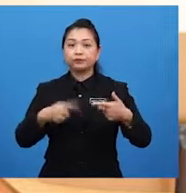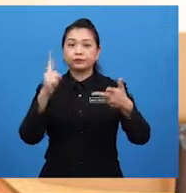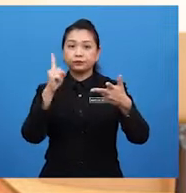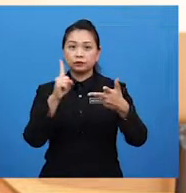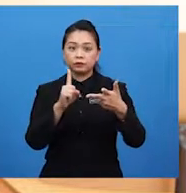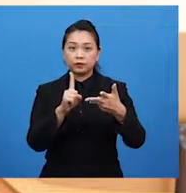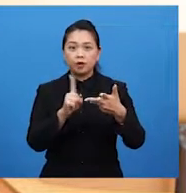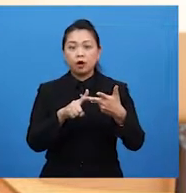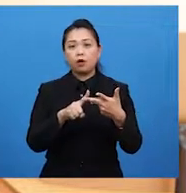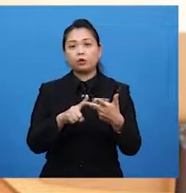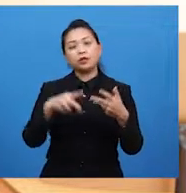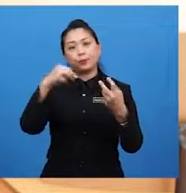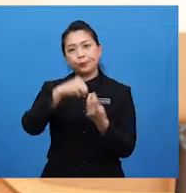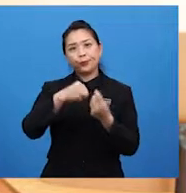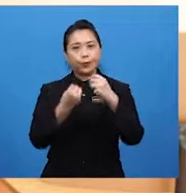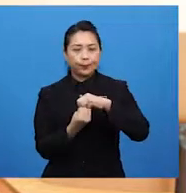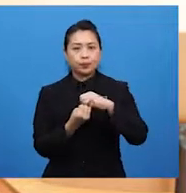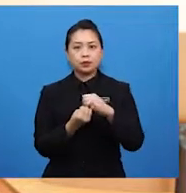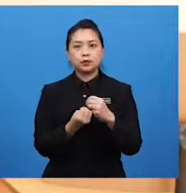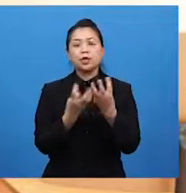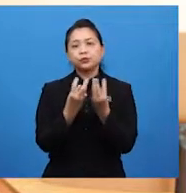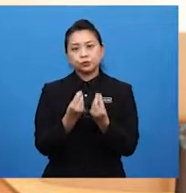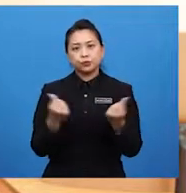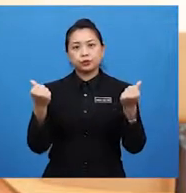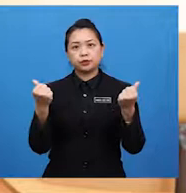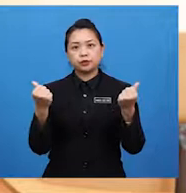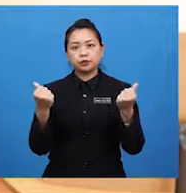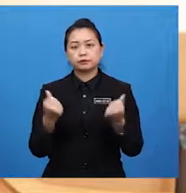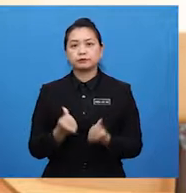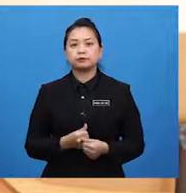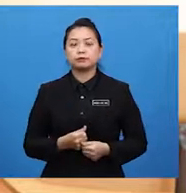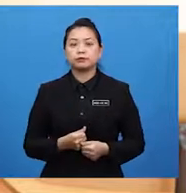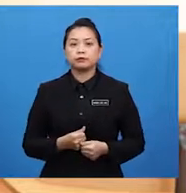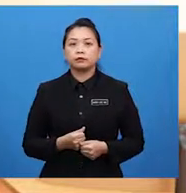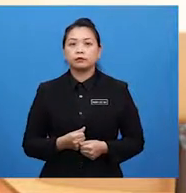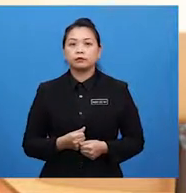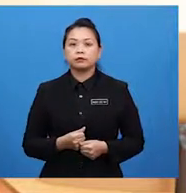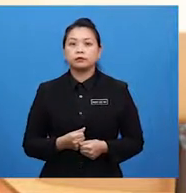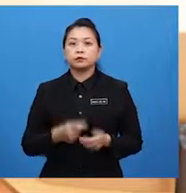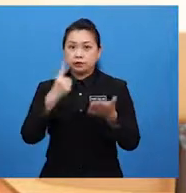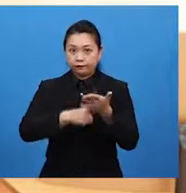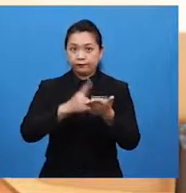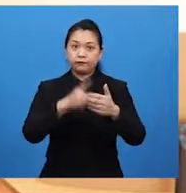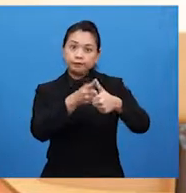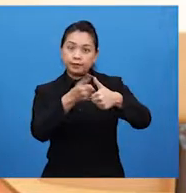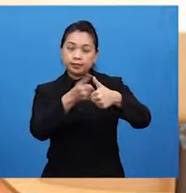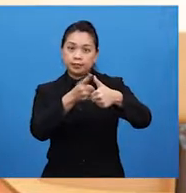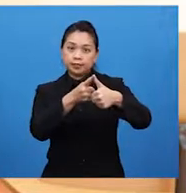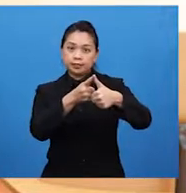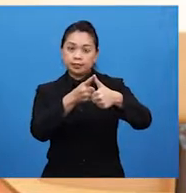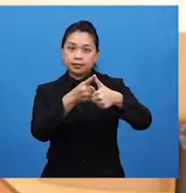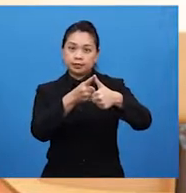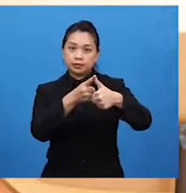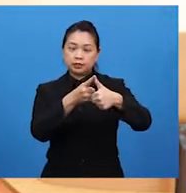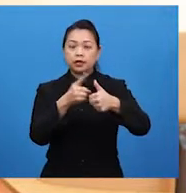a problem-solution essay. The first essay type is discursive. This